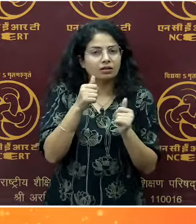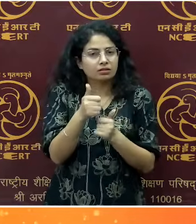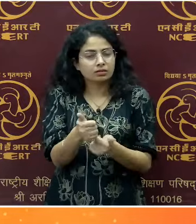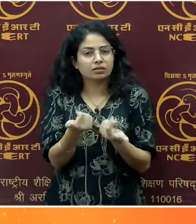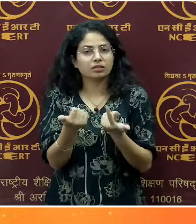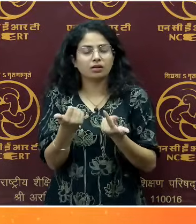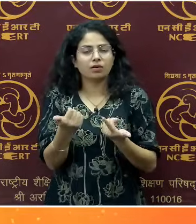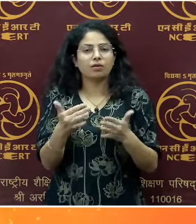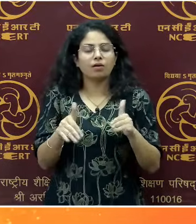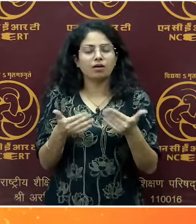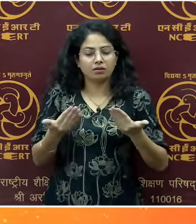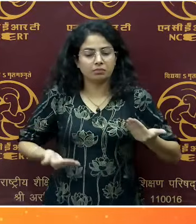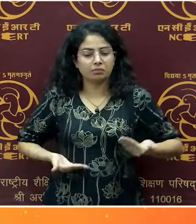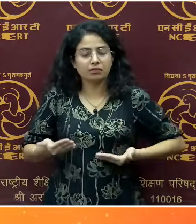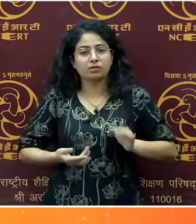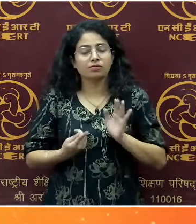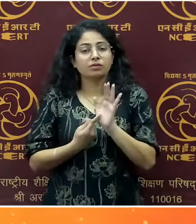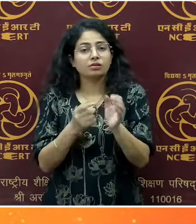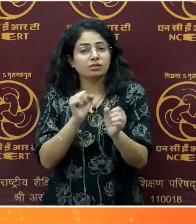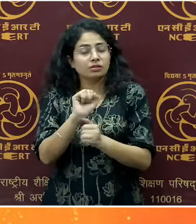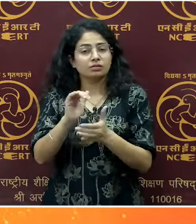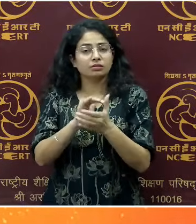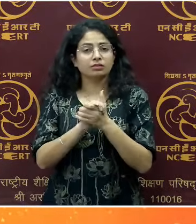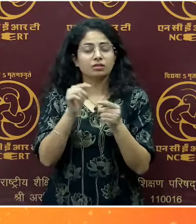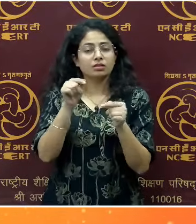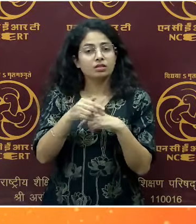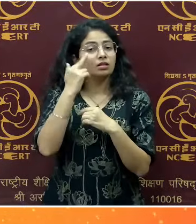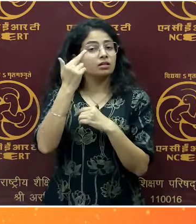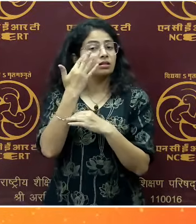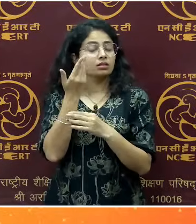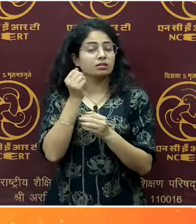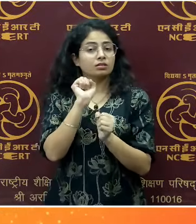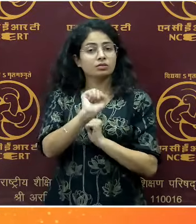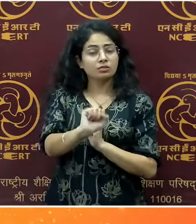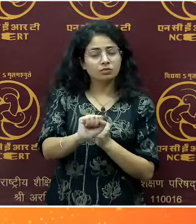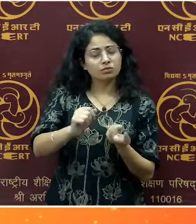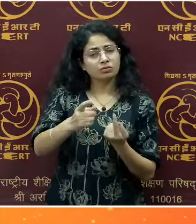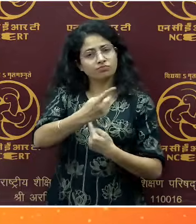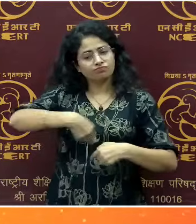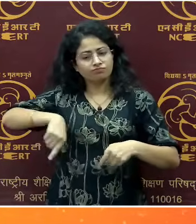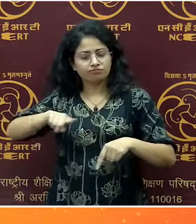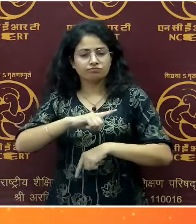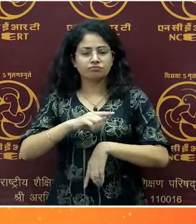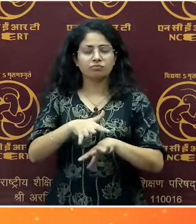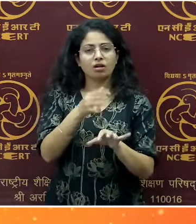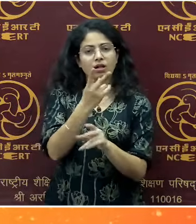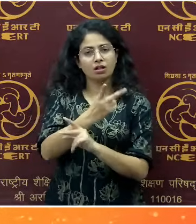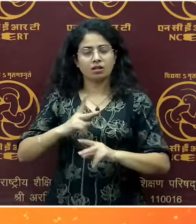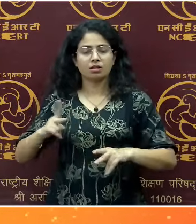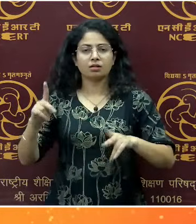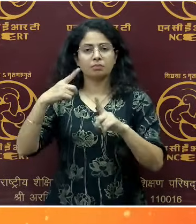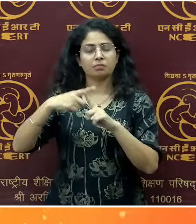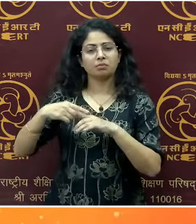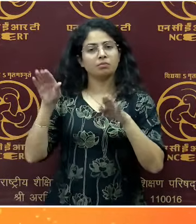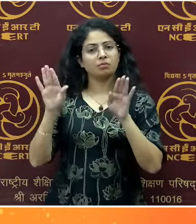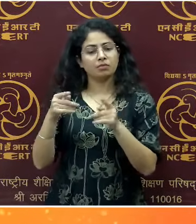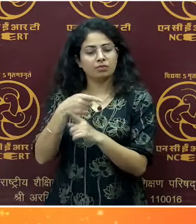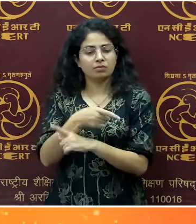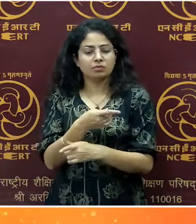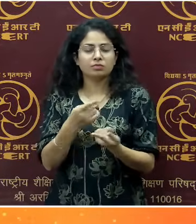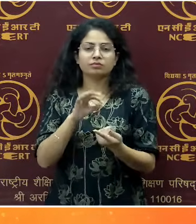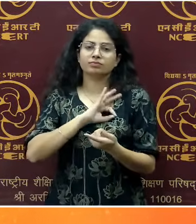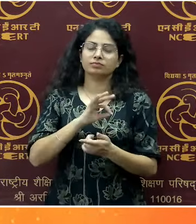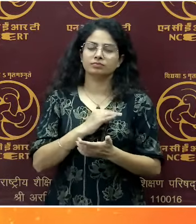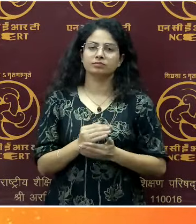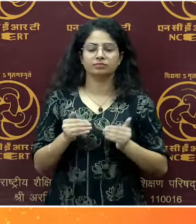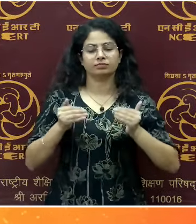things, the warmth he displayed to his friends. So this was the reason that all the animals and birds loved him. Right. So let's proceed